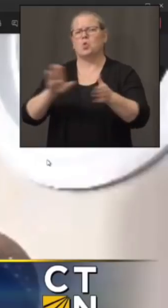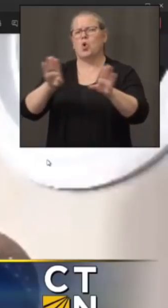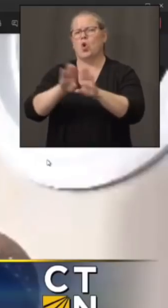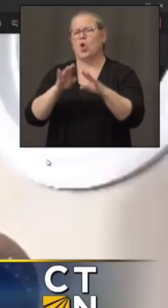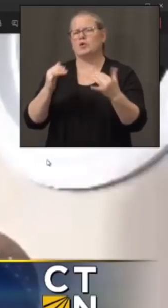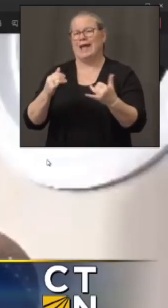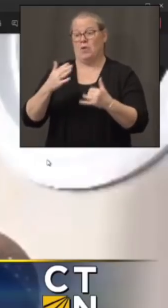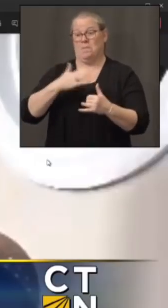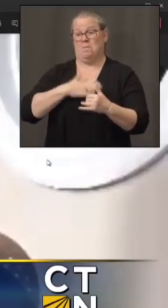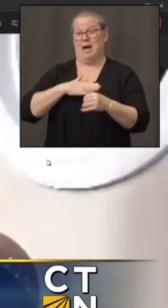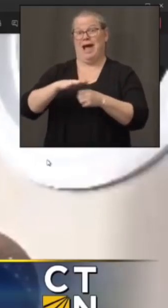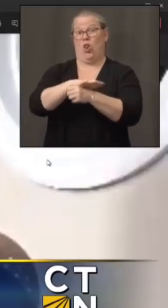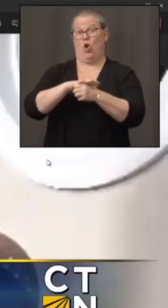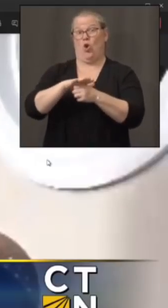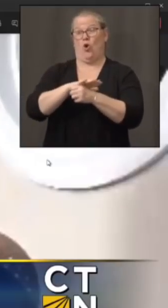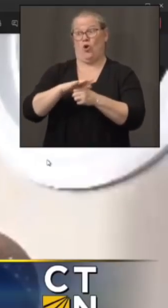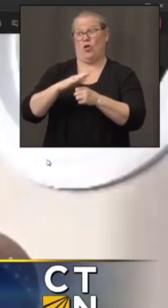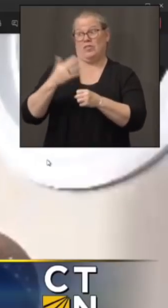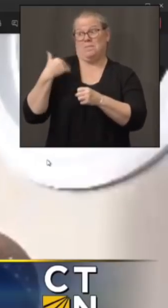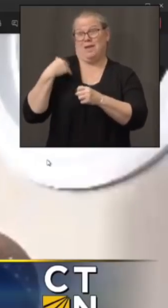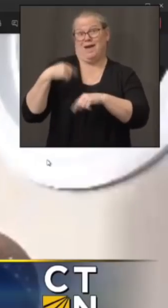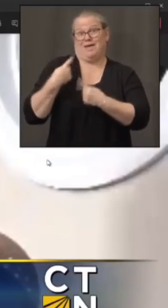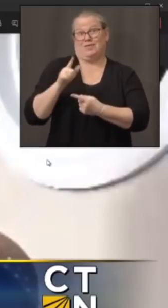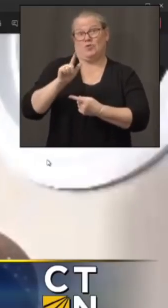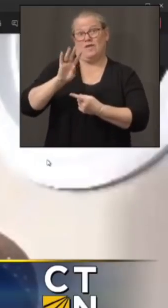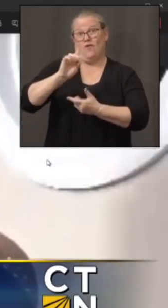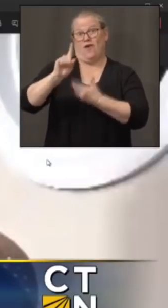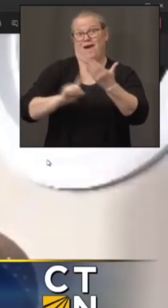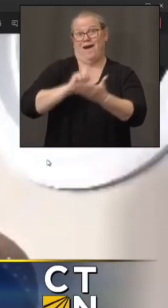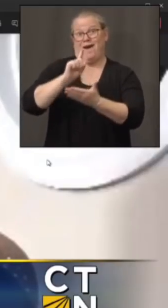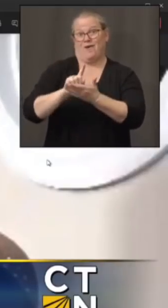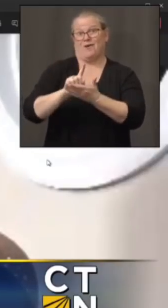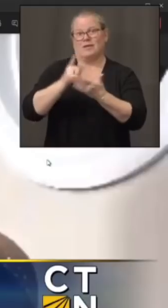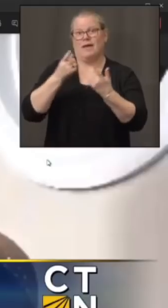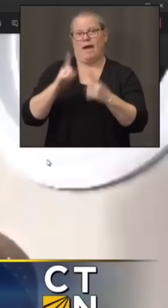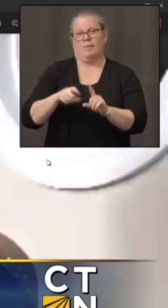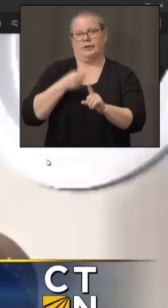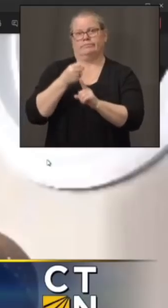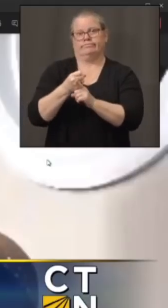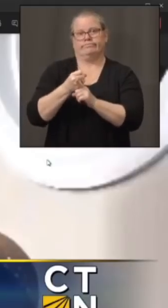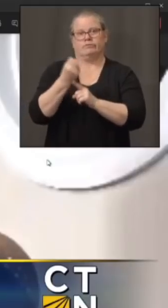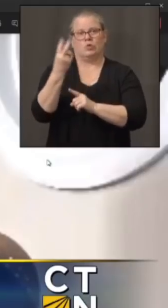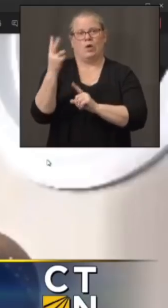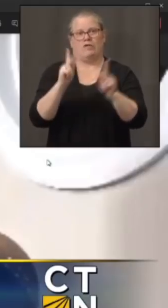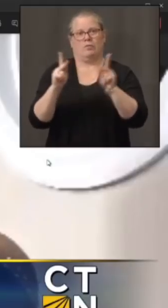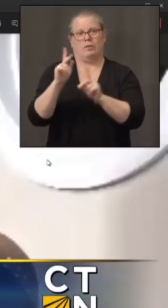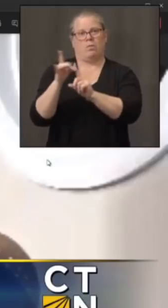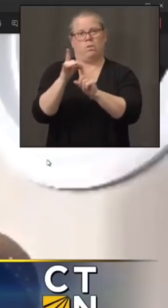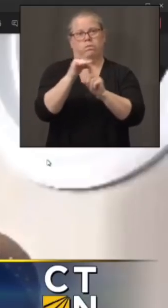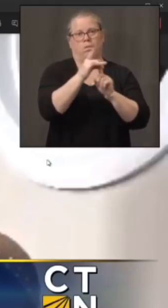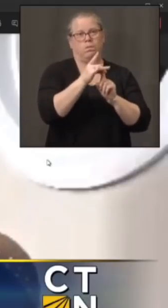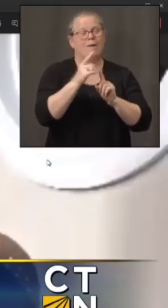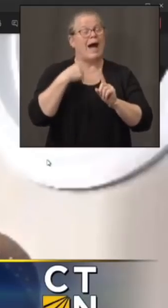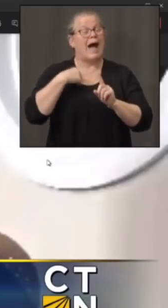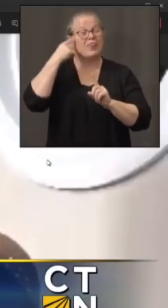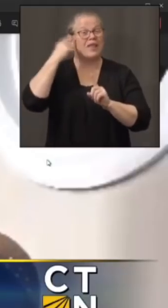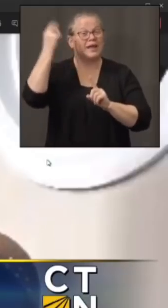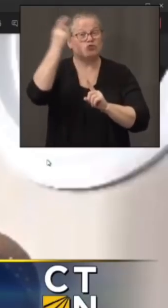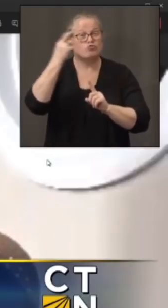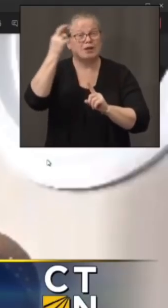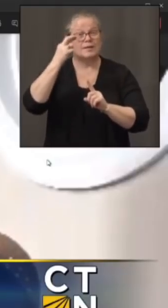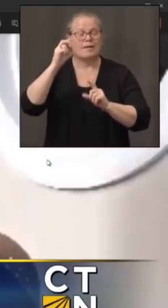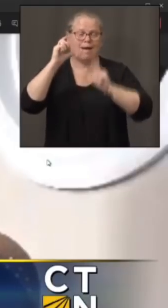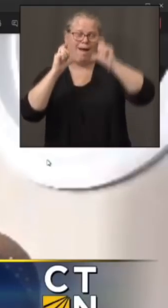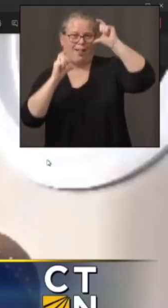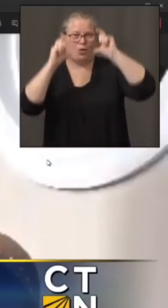hours. I think Halloween had something to do with that. I think parents brought kids together for Halloween, and that has led to some of the outbreaks that we're